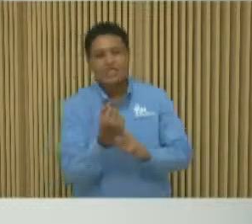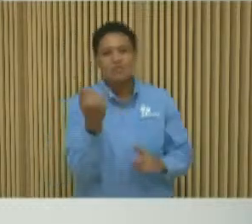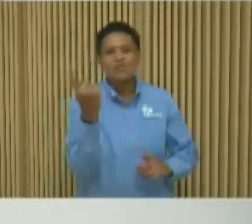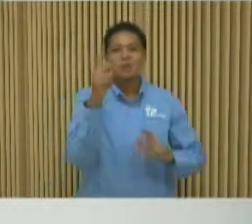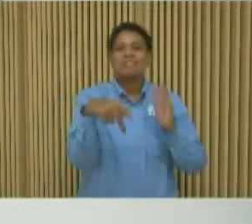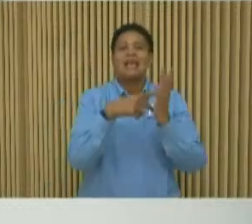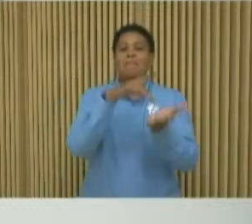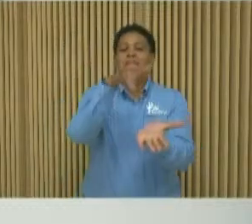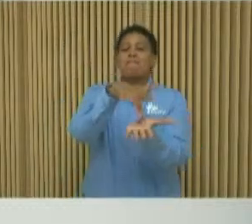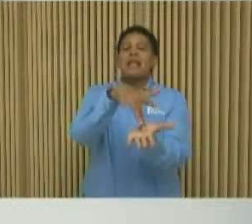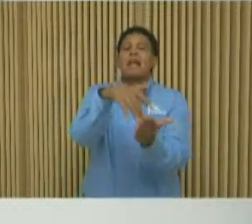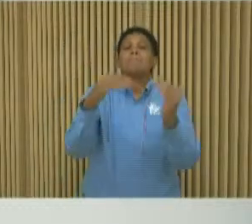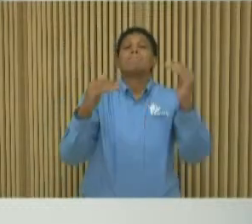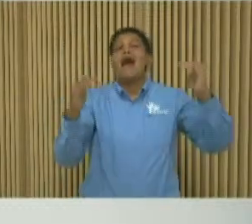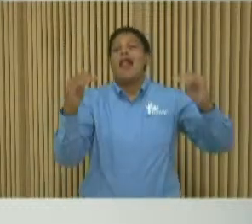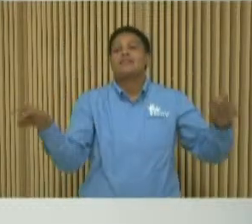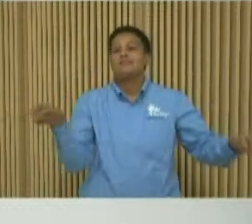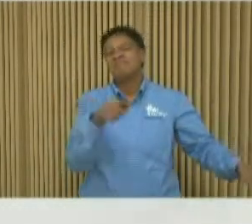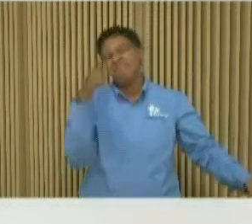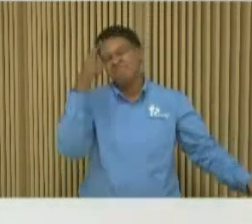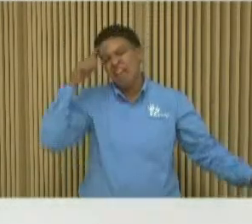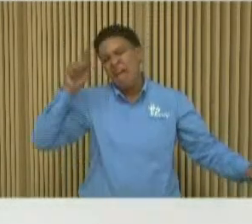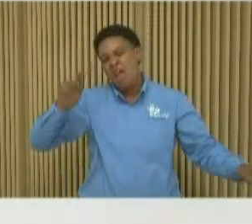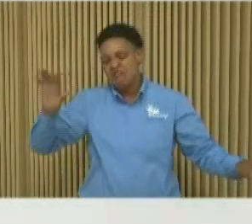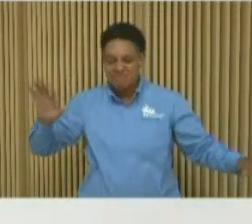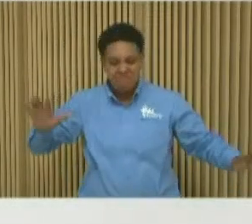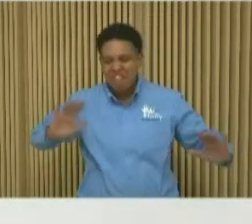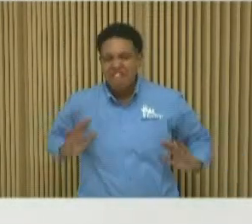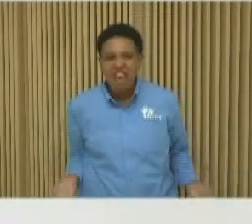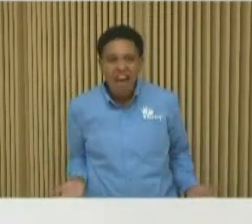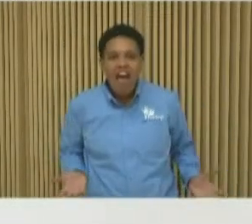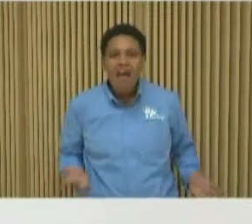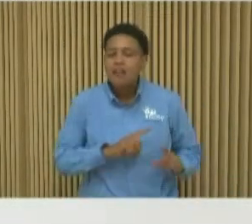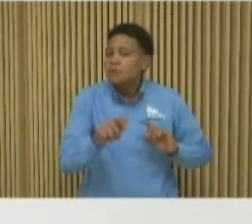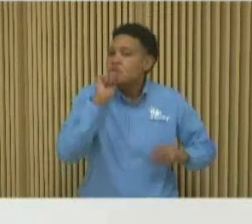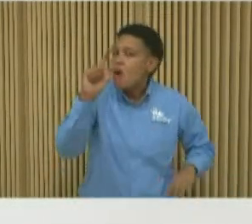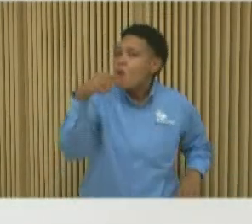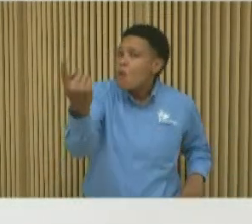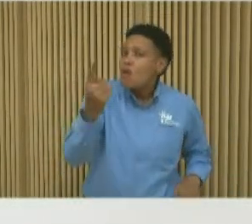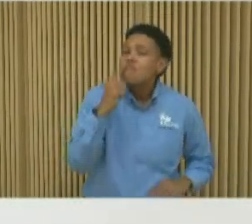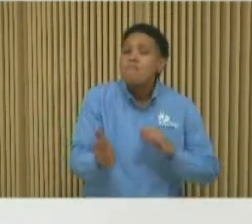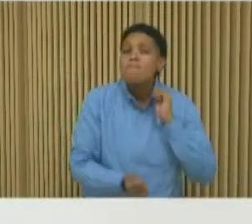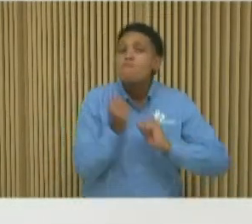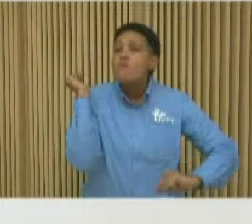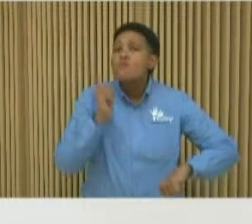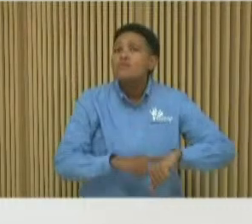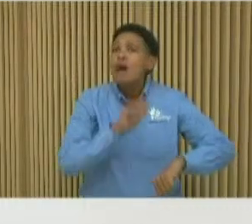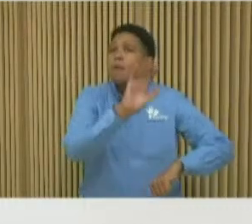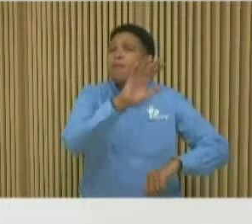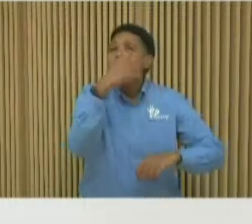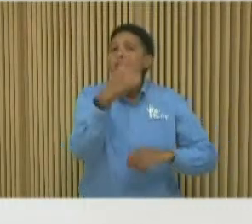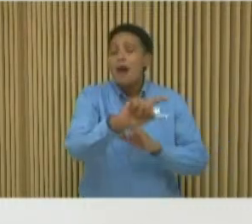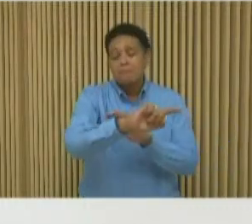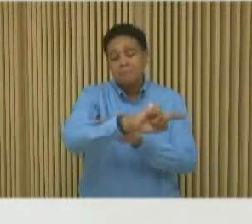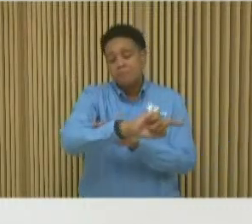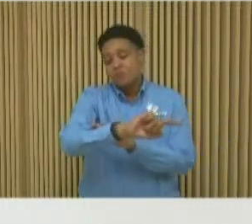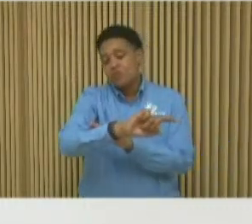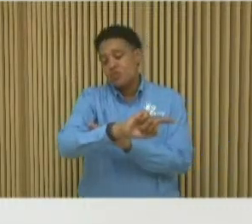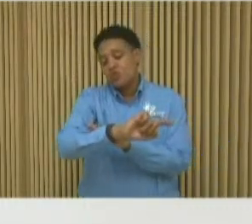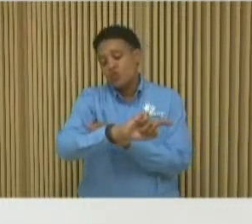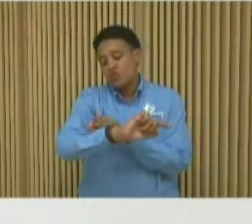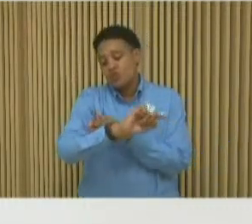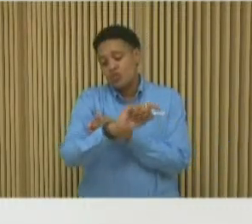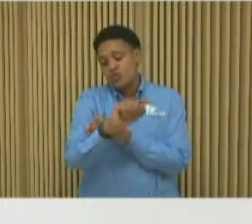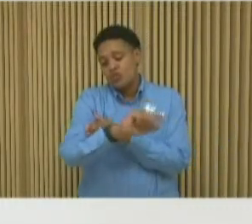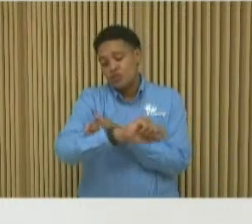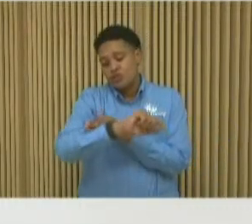ground. There's a middle ground that both sides, but not only that, in the majority of cases, the two parties can restore